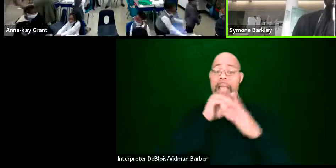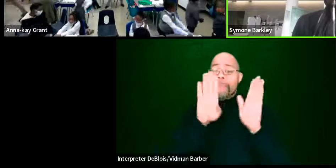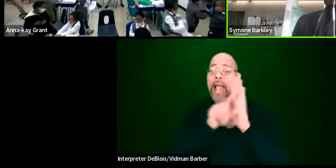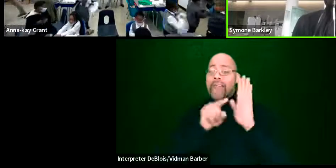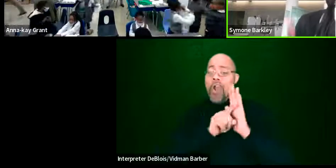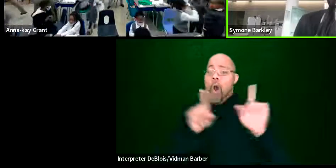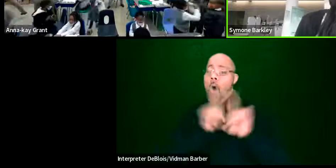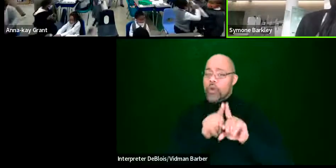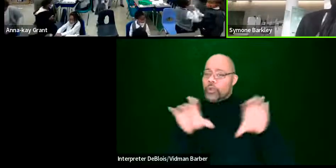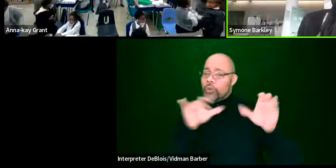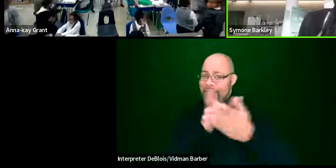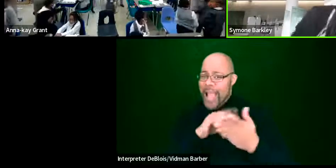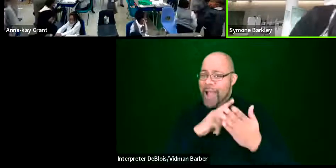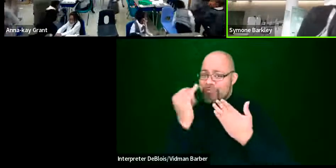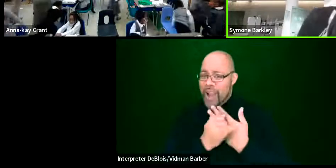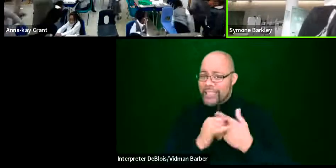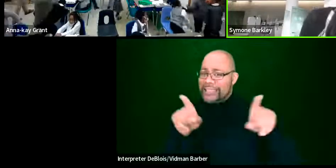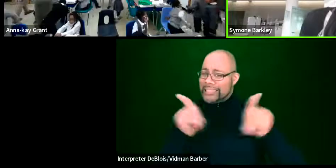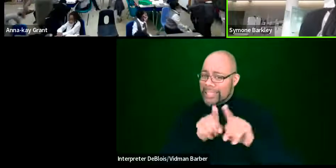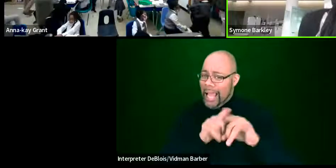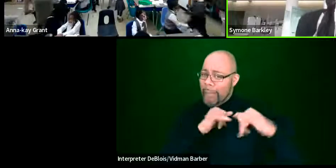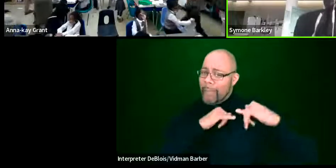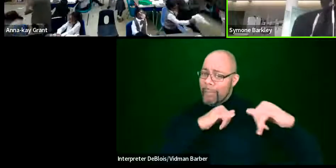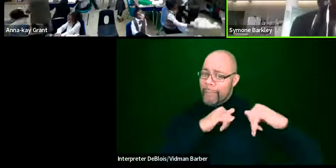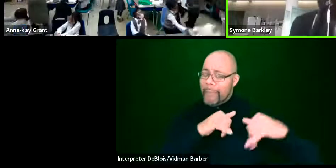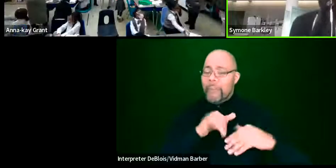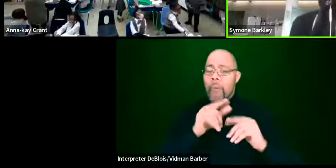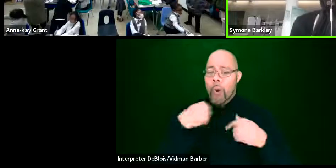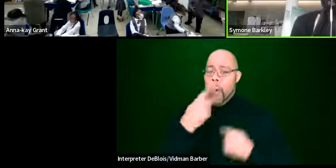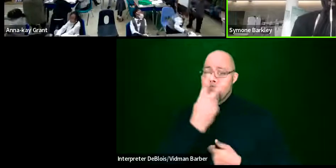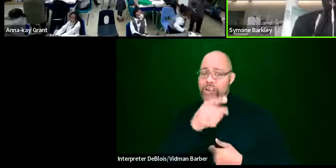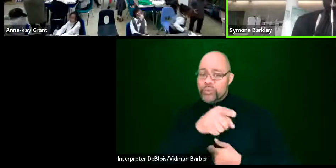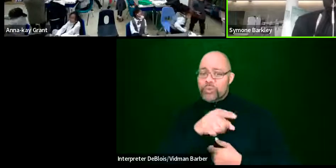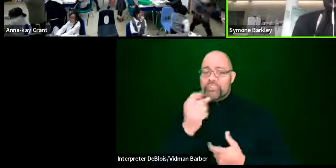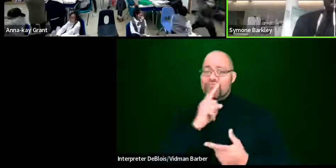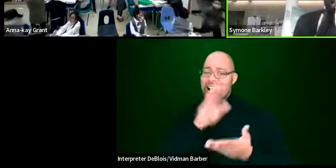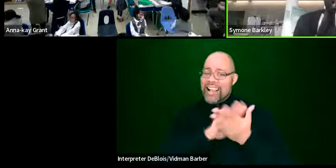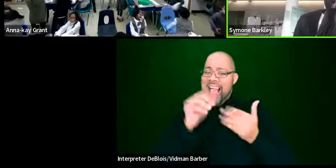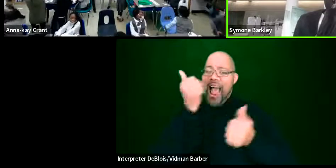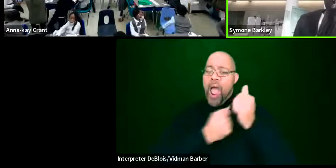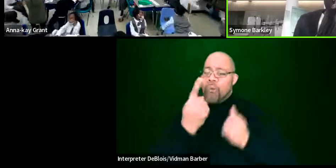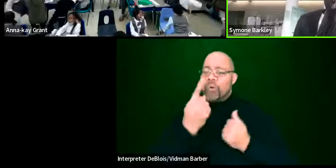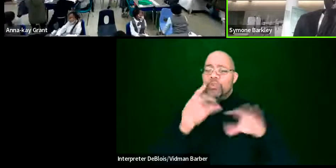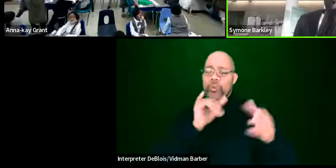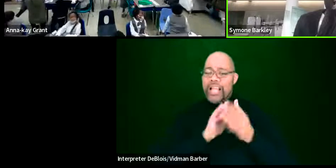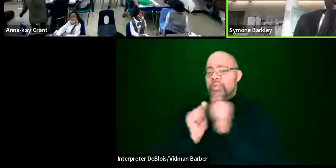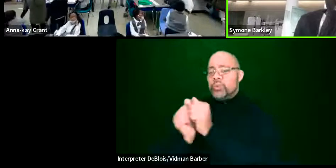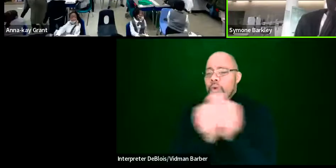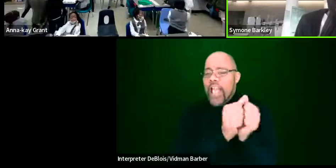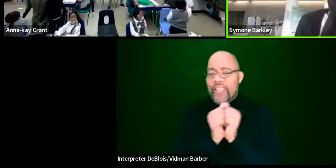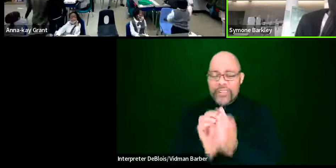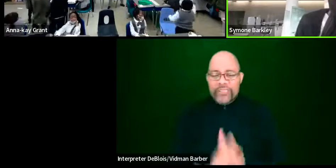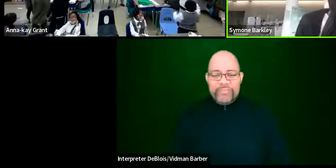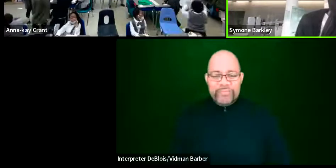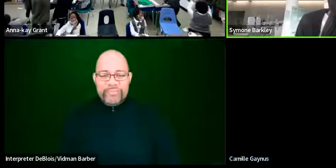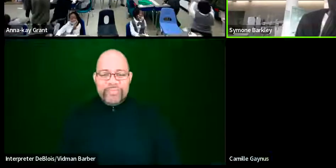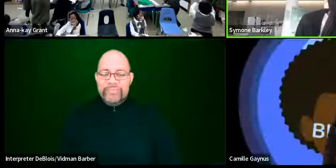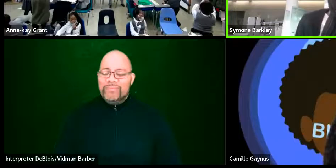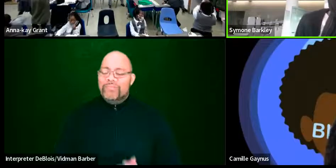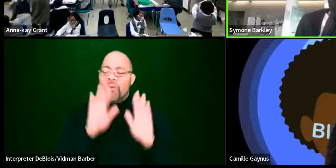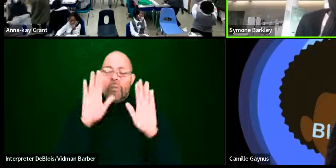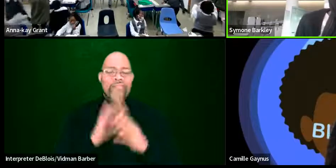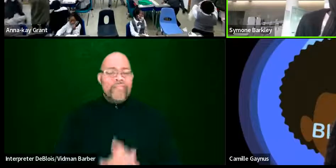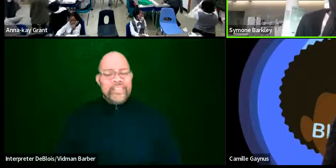also doing this while we're watching. So it's really nice that everybody is doing it together. This is lovely.